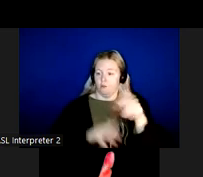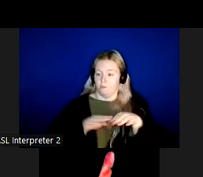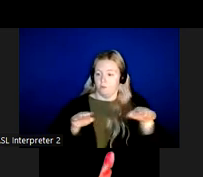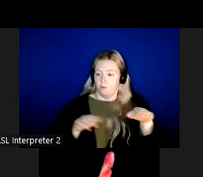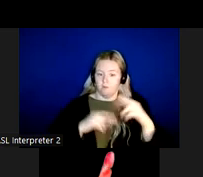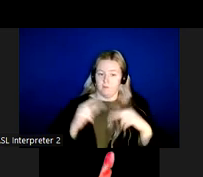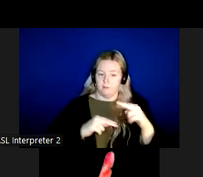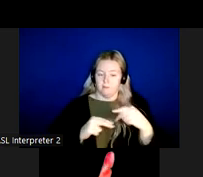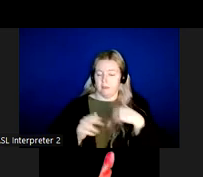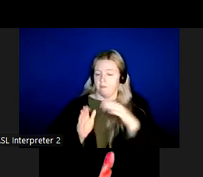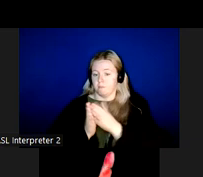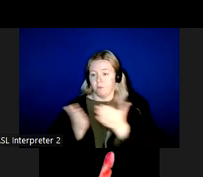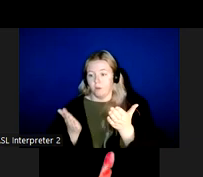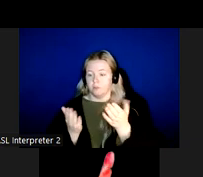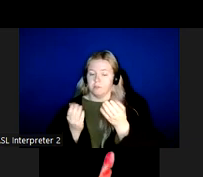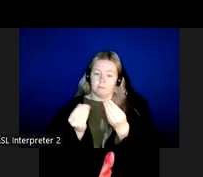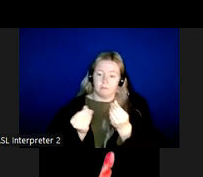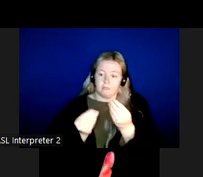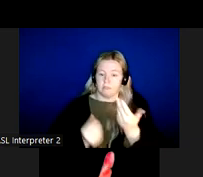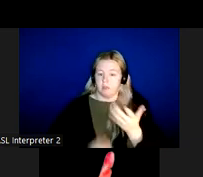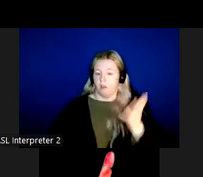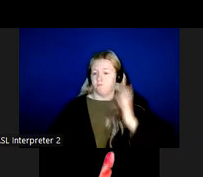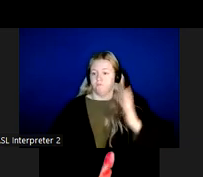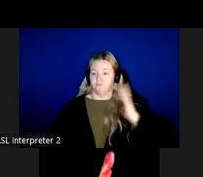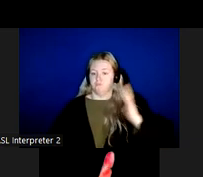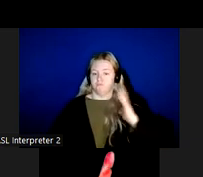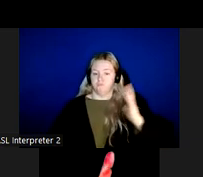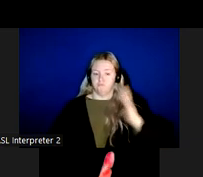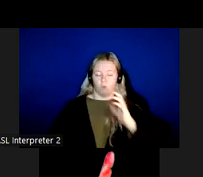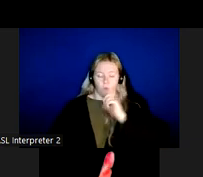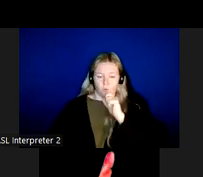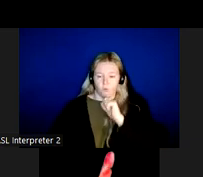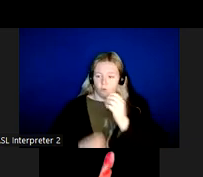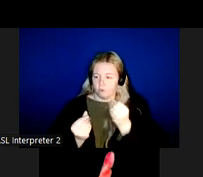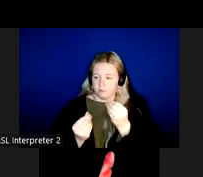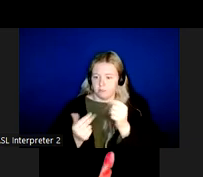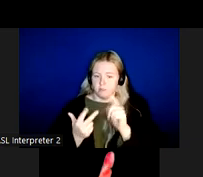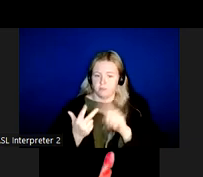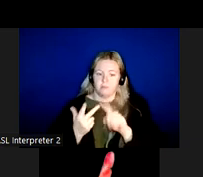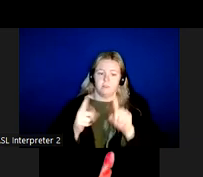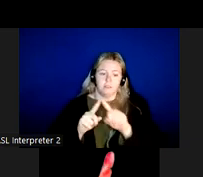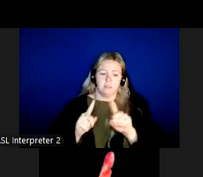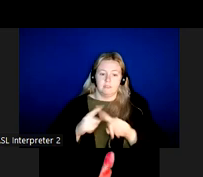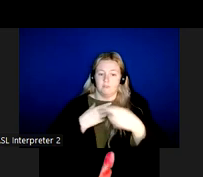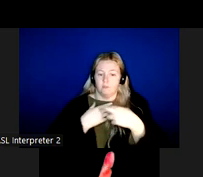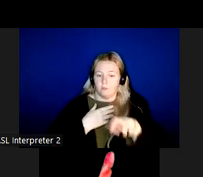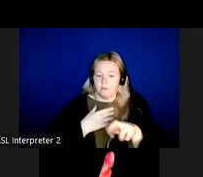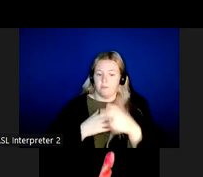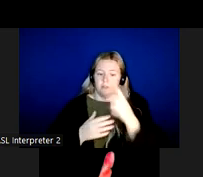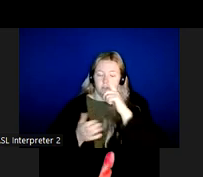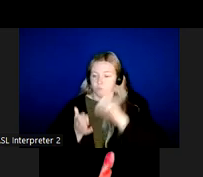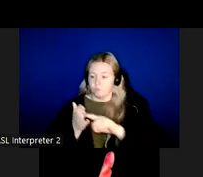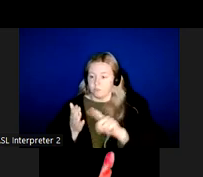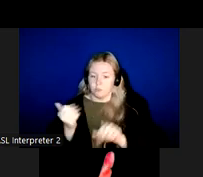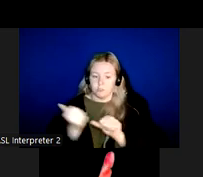There's books, materials dating from 1630 to the present, as well as reference and research assistance there. We have a great team there